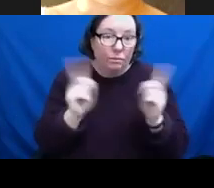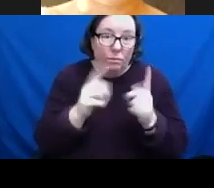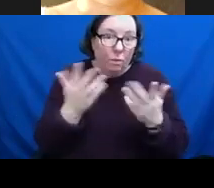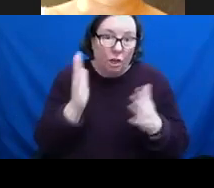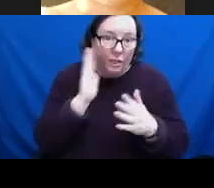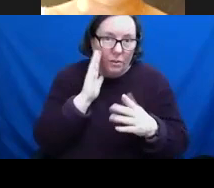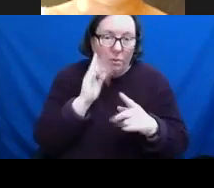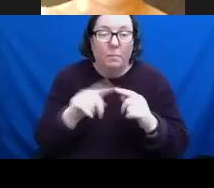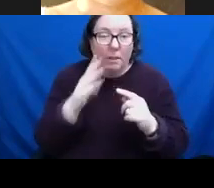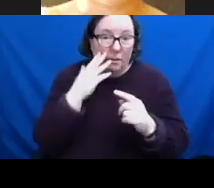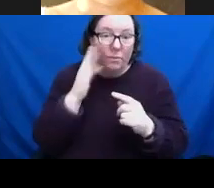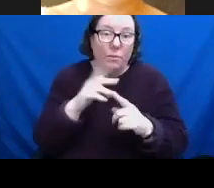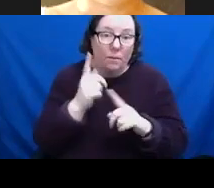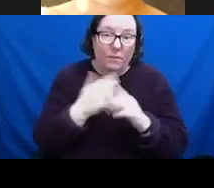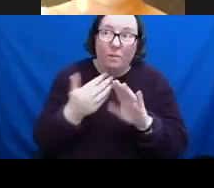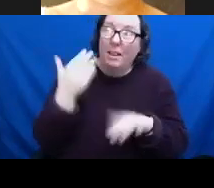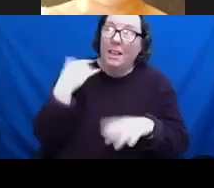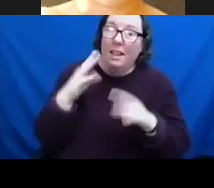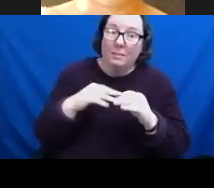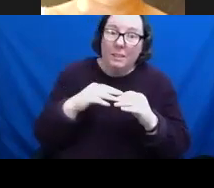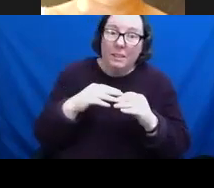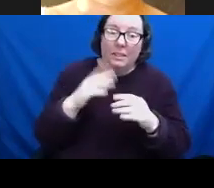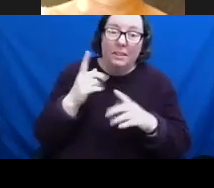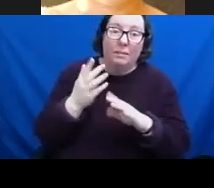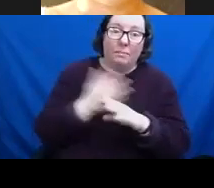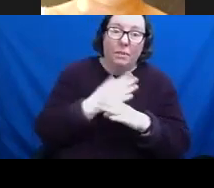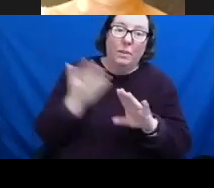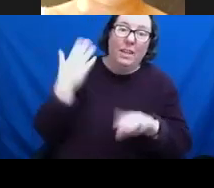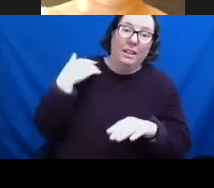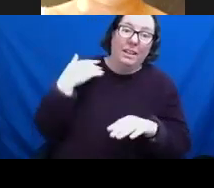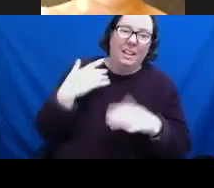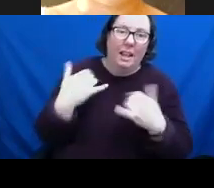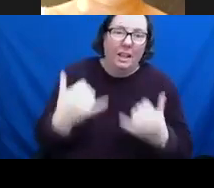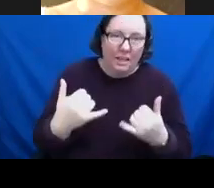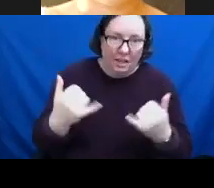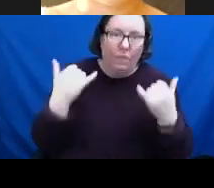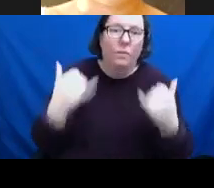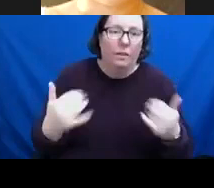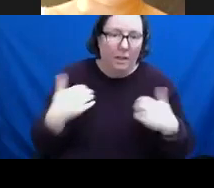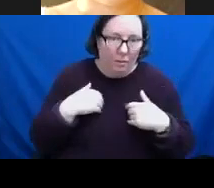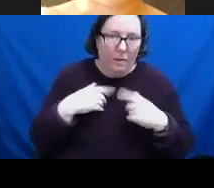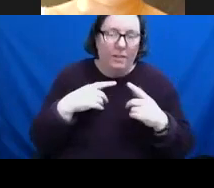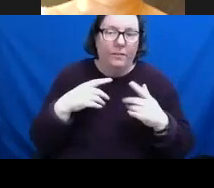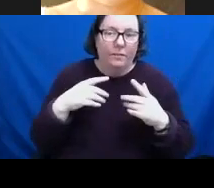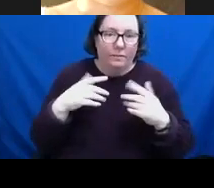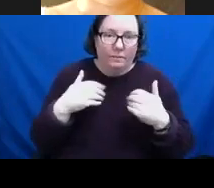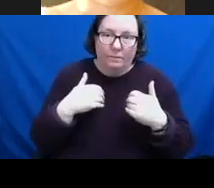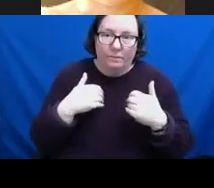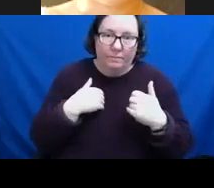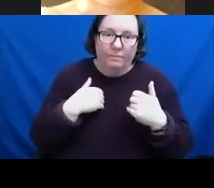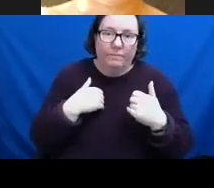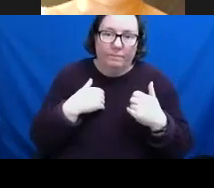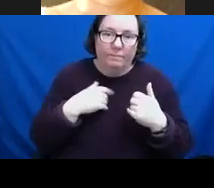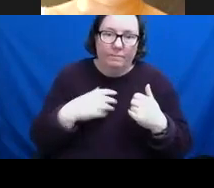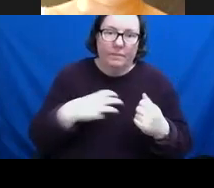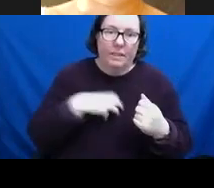but as you well know from last meeting to this one, we have had a